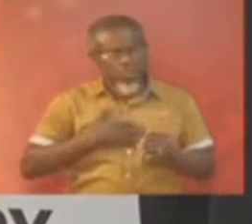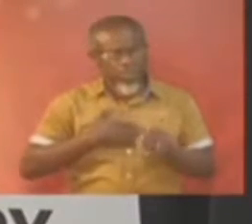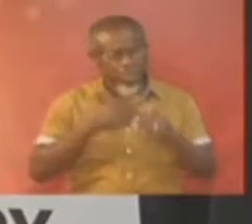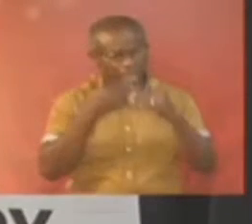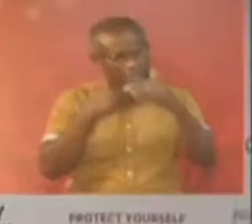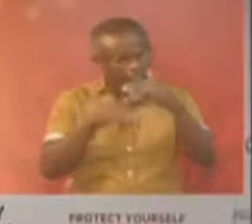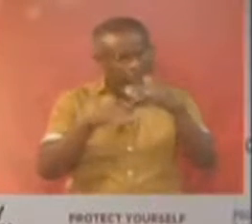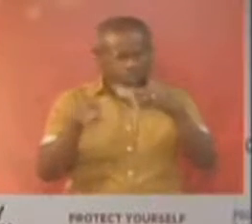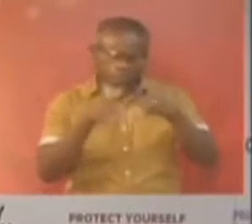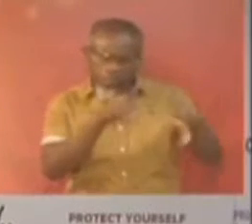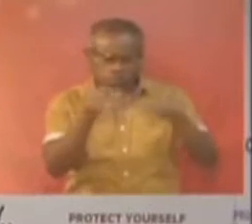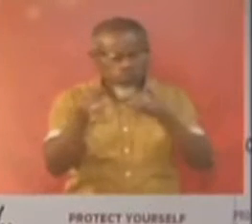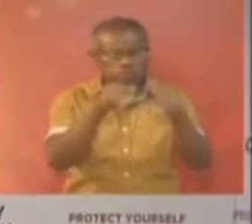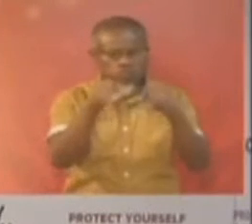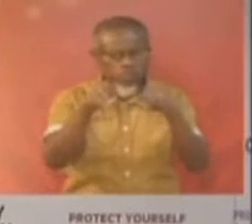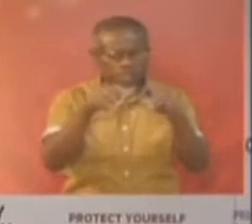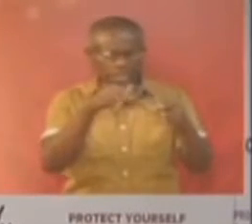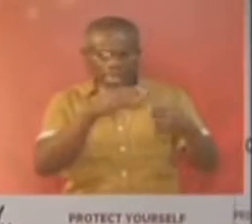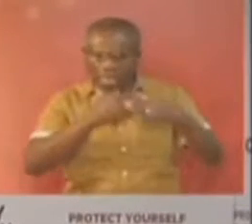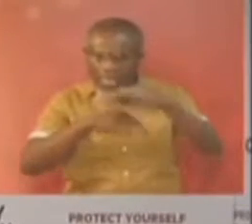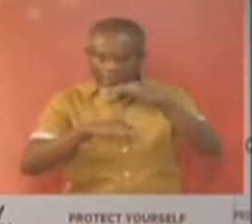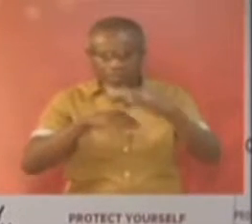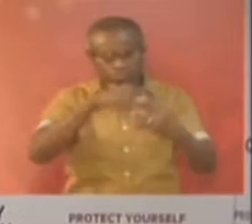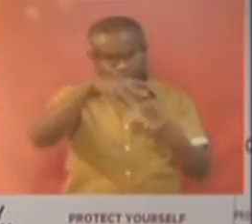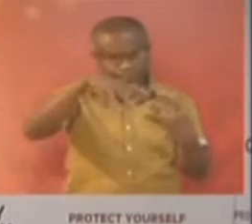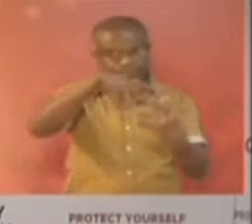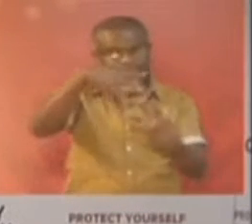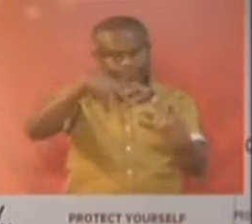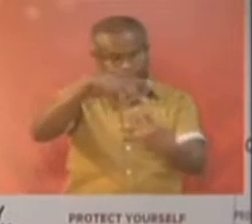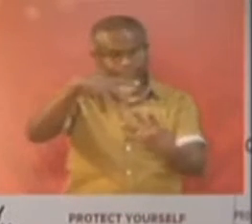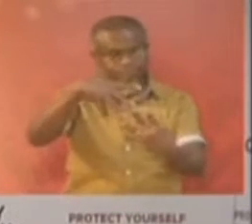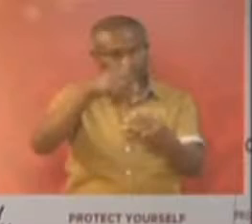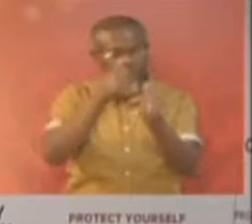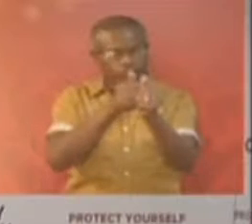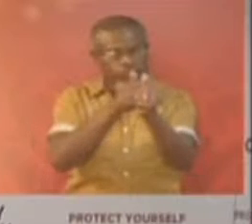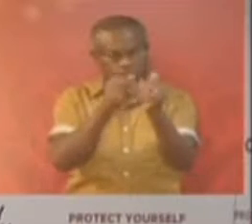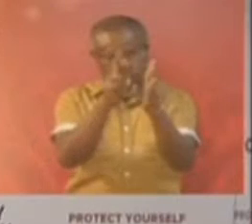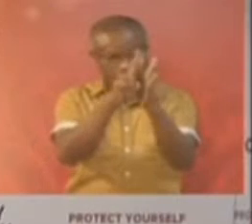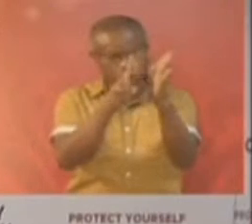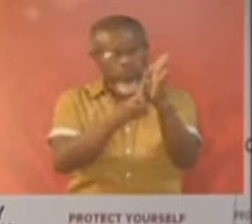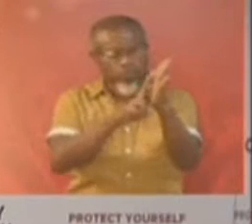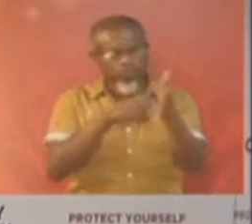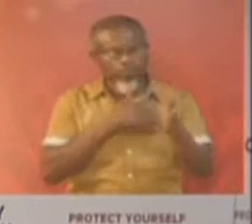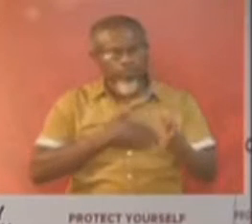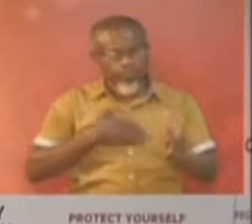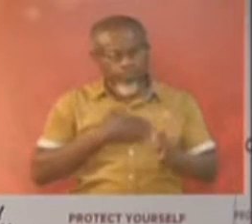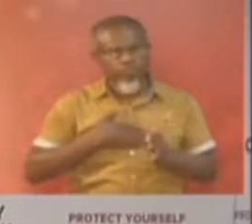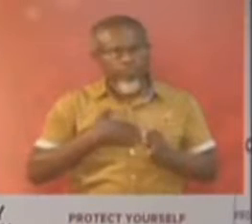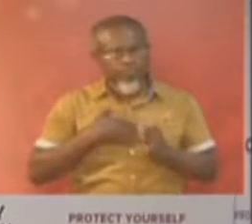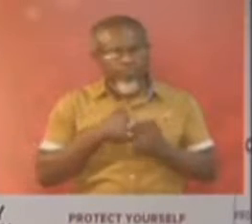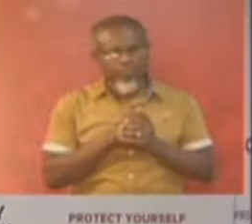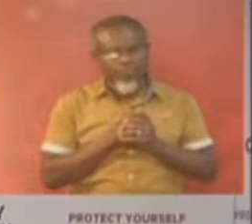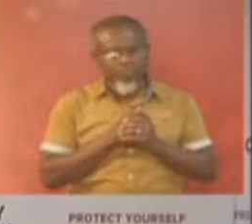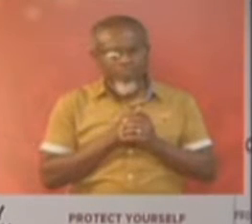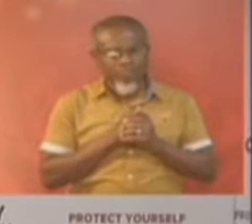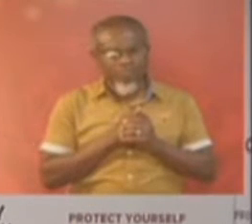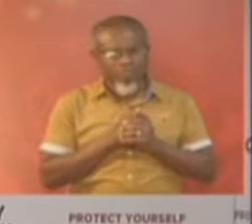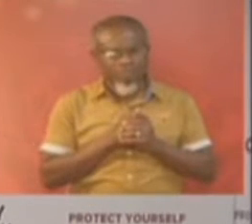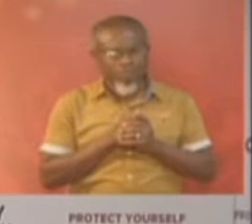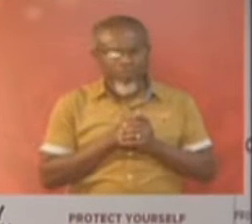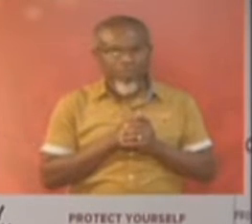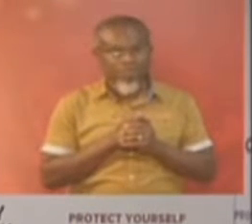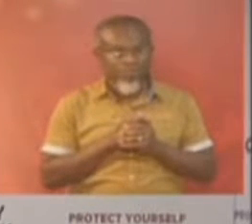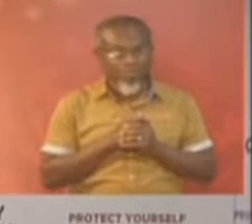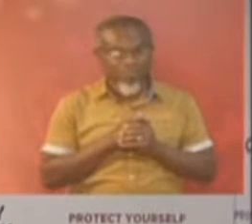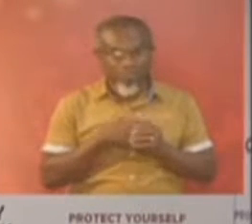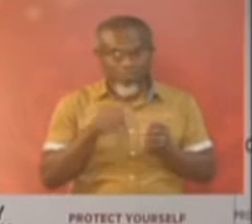the question. Thank you, Dr. Hines. And just a reminder to our media representatives that Mr. Siram Singh is also here, our GIS manager.